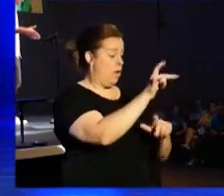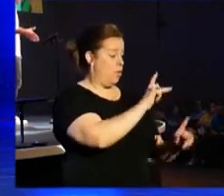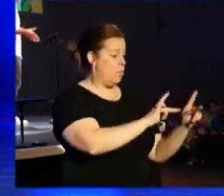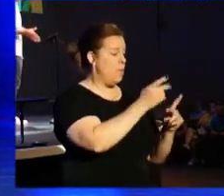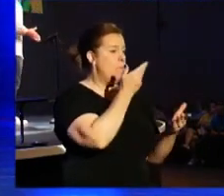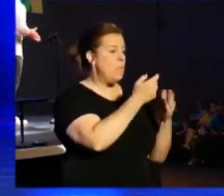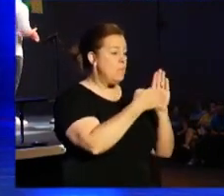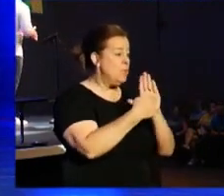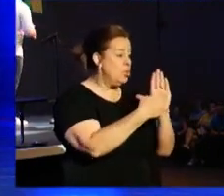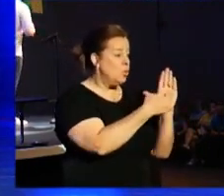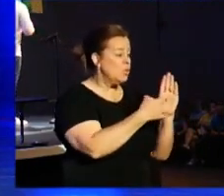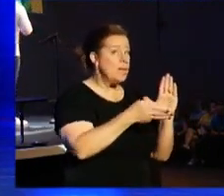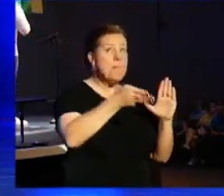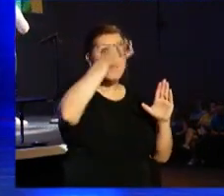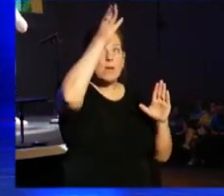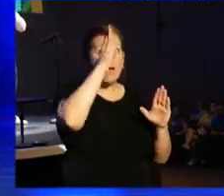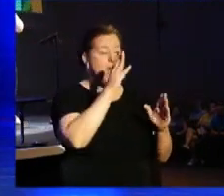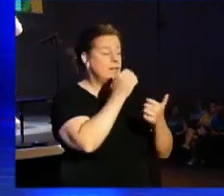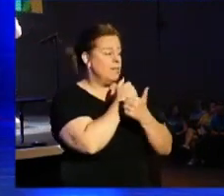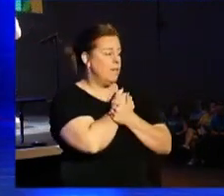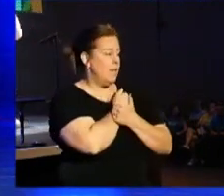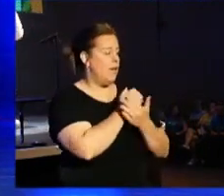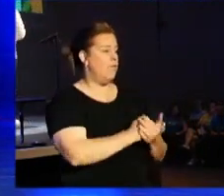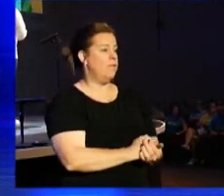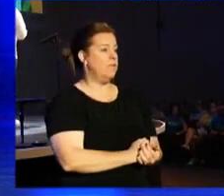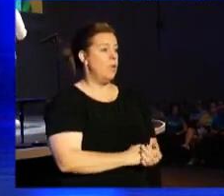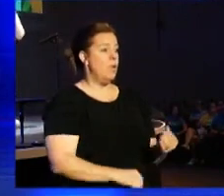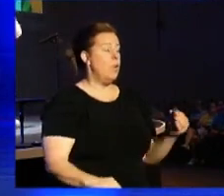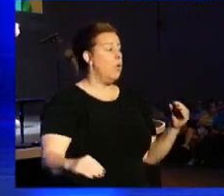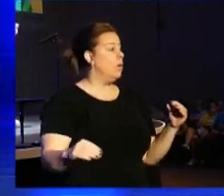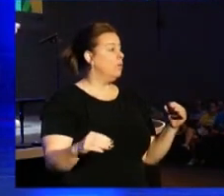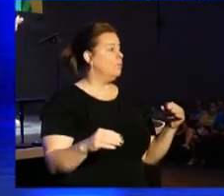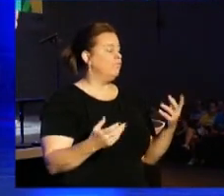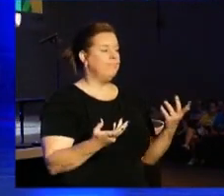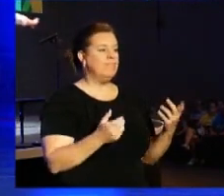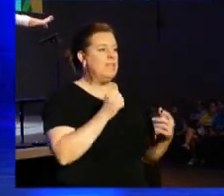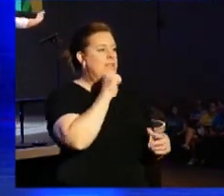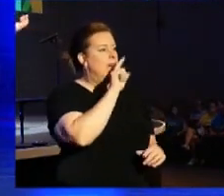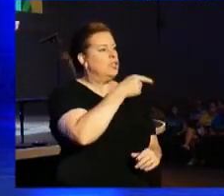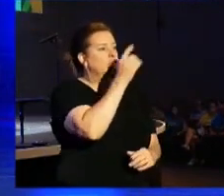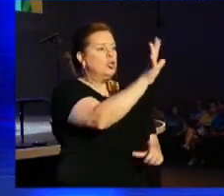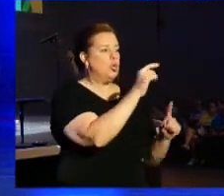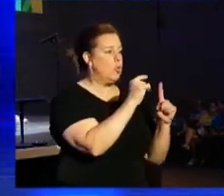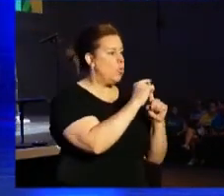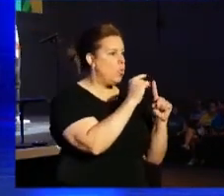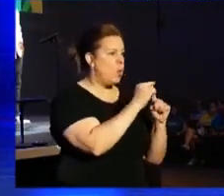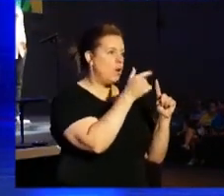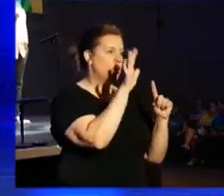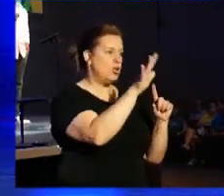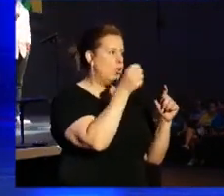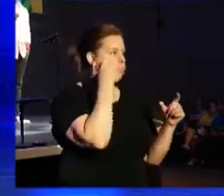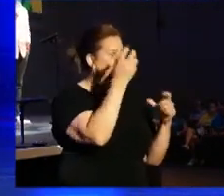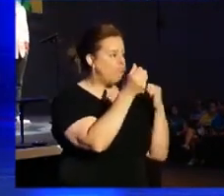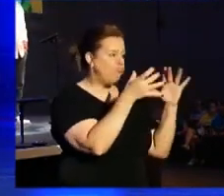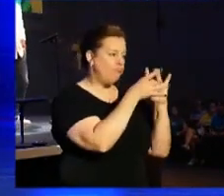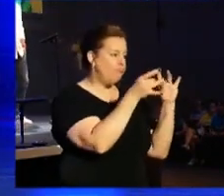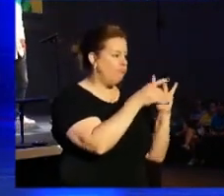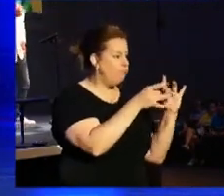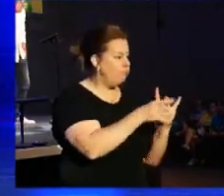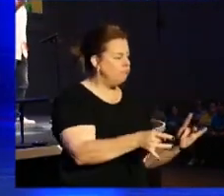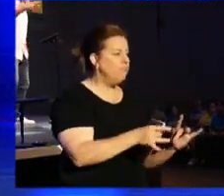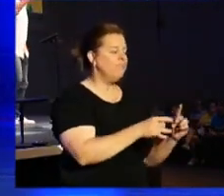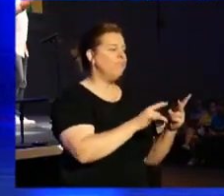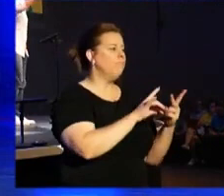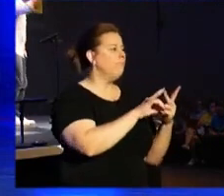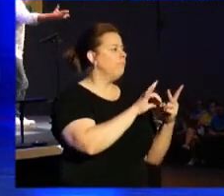God. More than your testimony, more than the scripture you share on social media, more than the